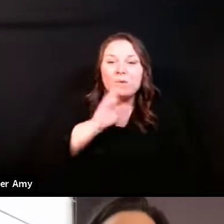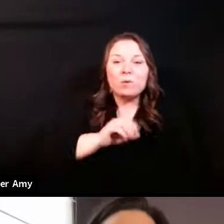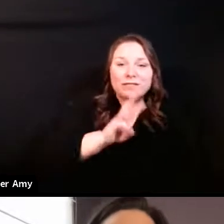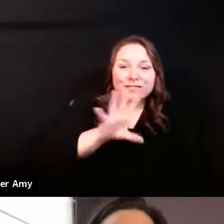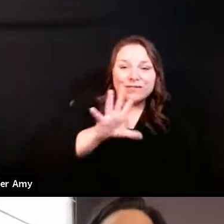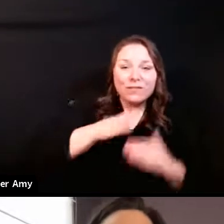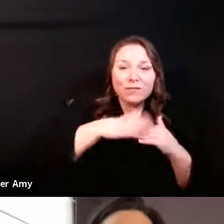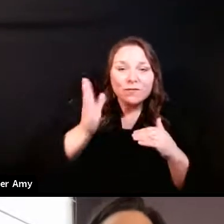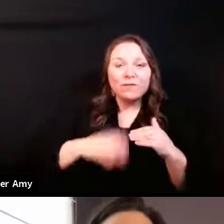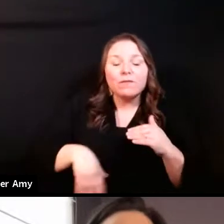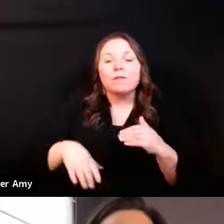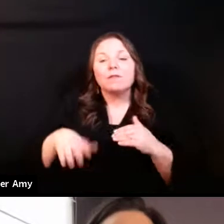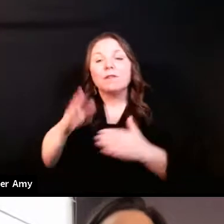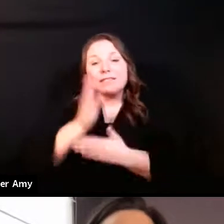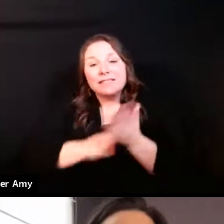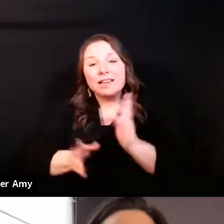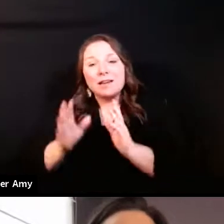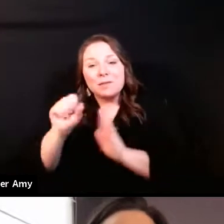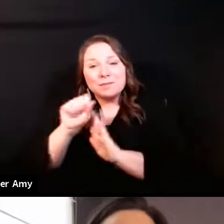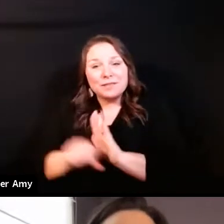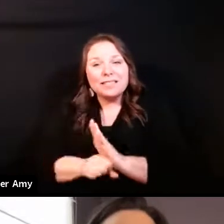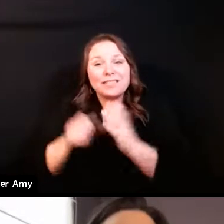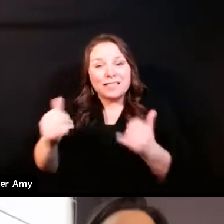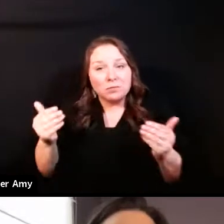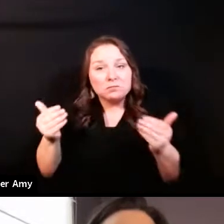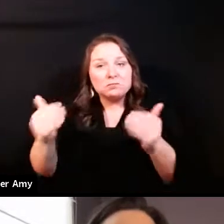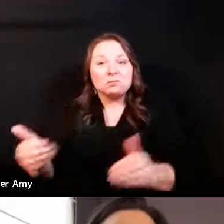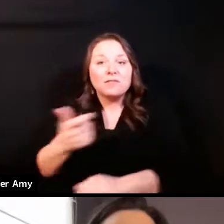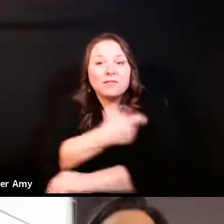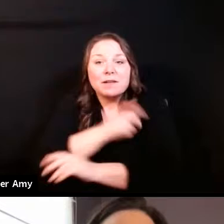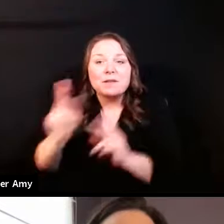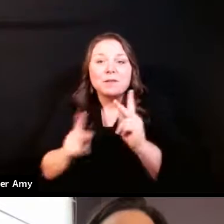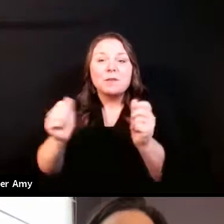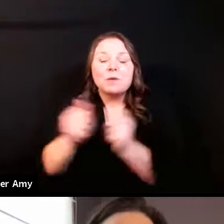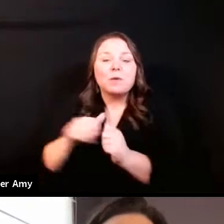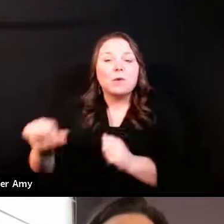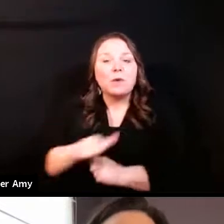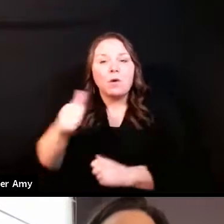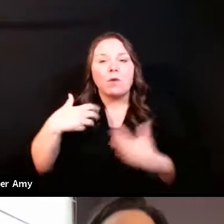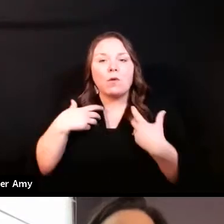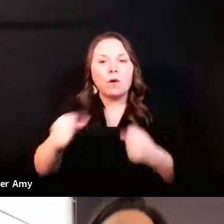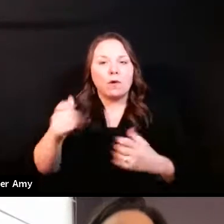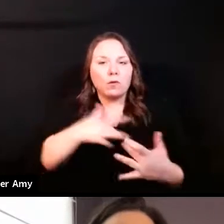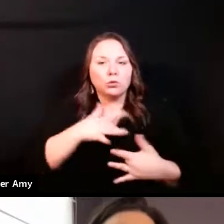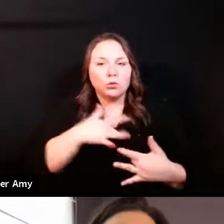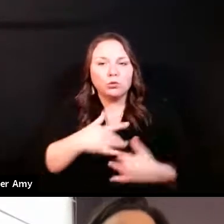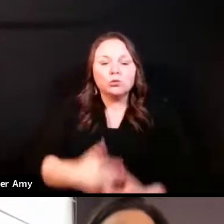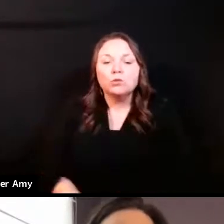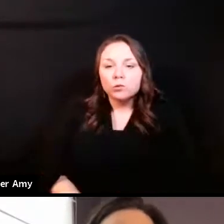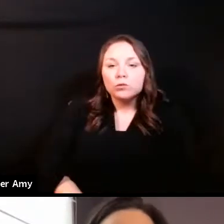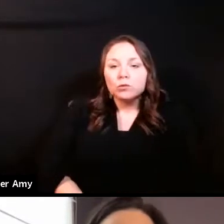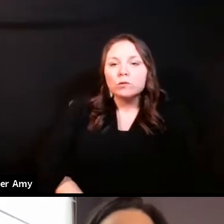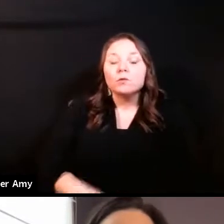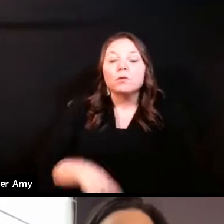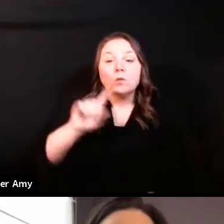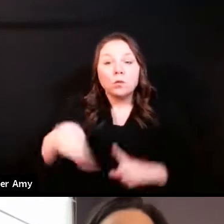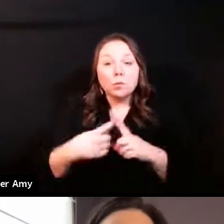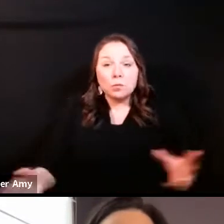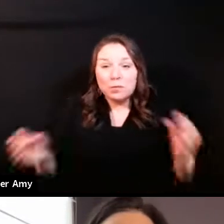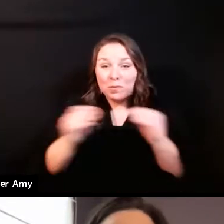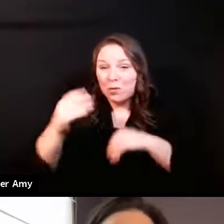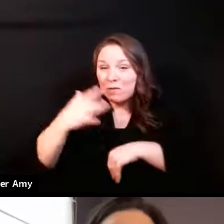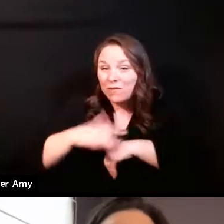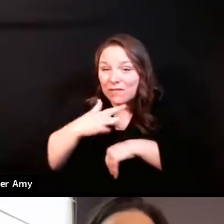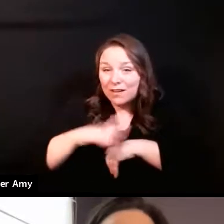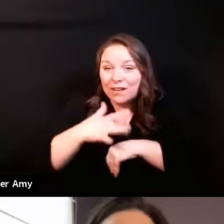older. And then we're even seeing some states moving into vaccinating people with underlying health conditions. So as more vaccines become